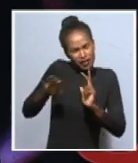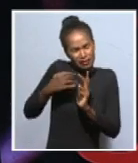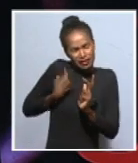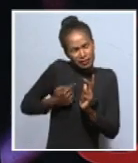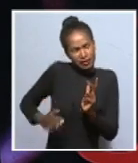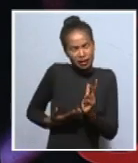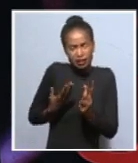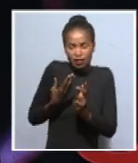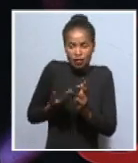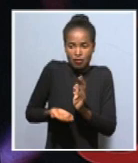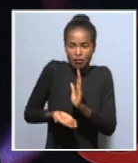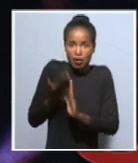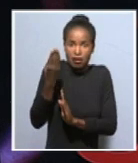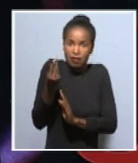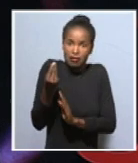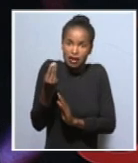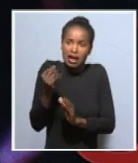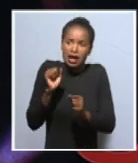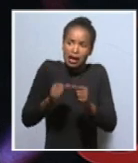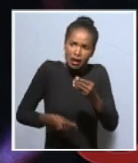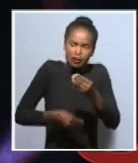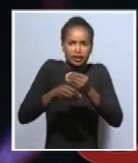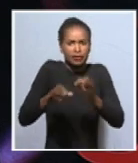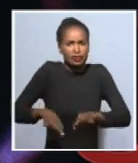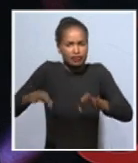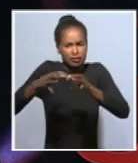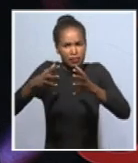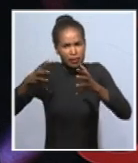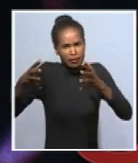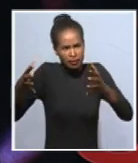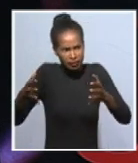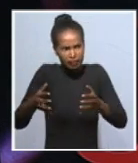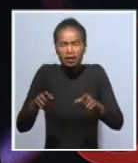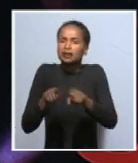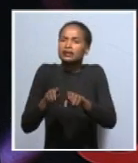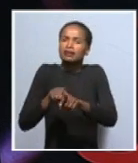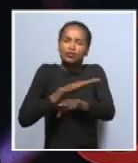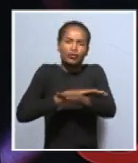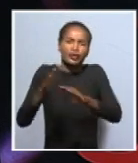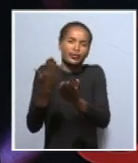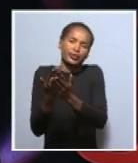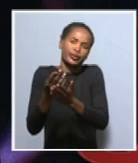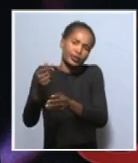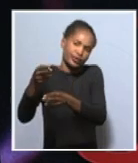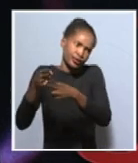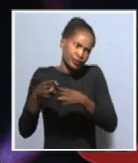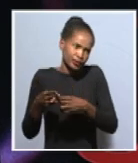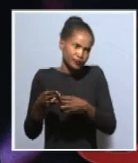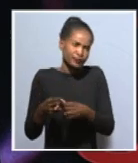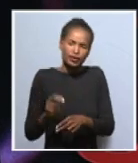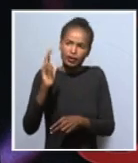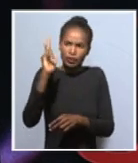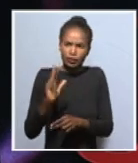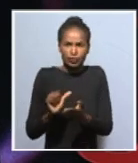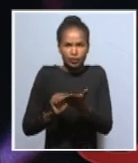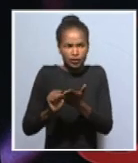But those are loans. We would have to go through normal credit assessments because obviously at the end of it, the client is required to